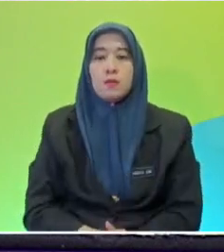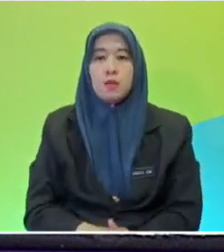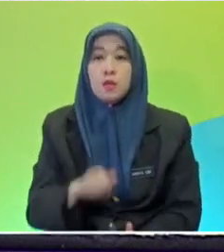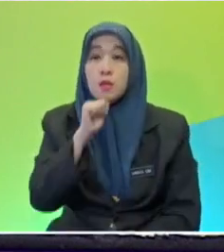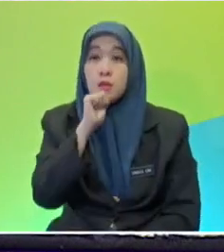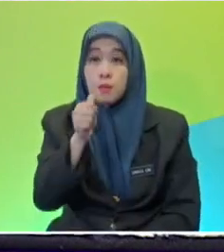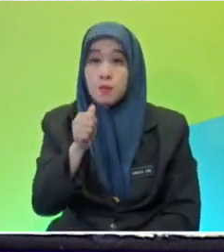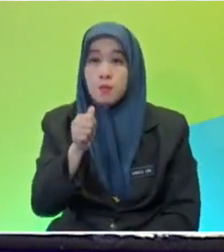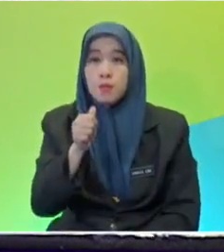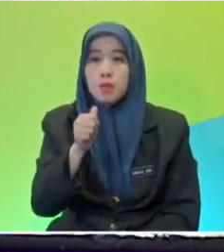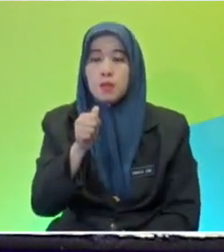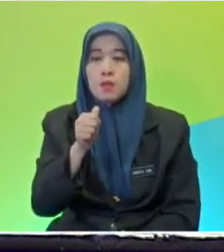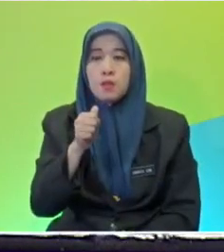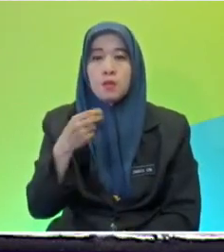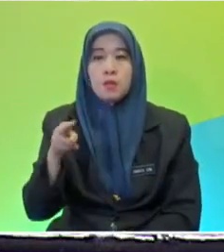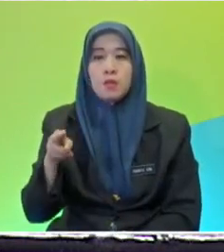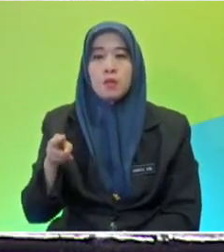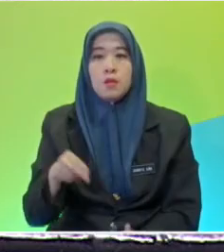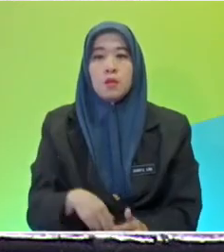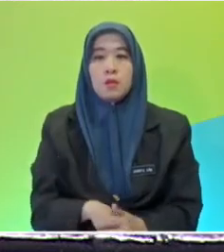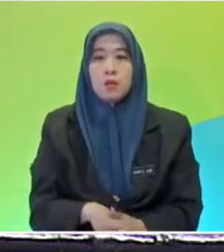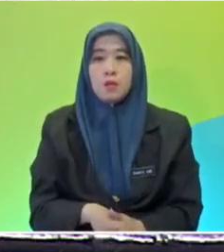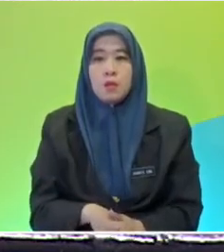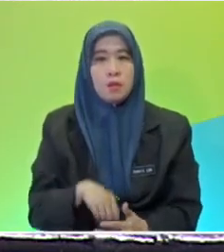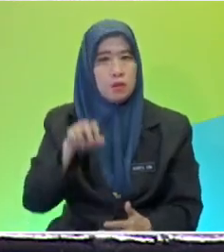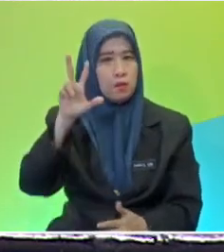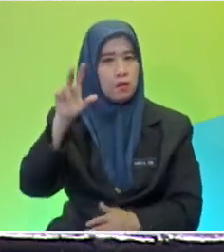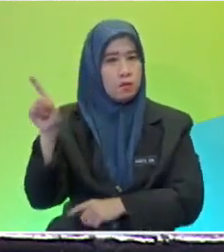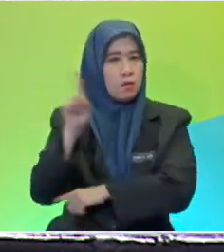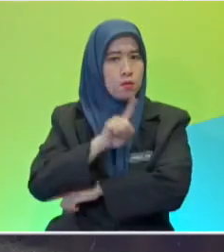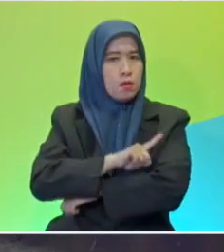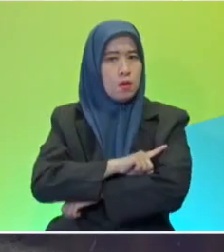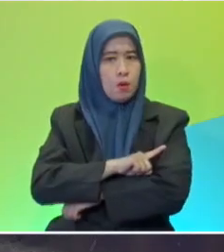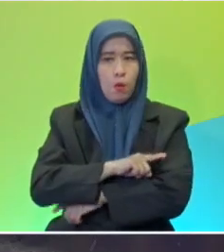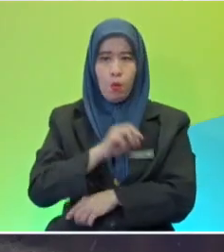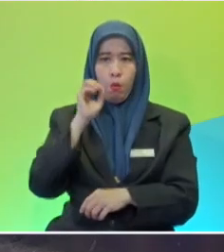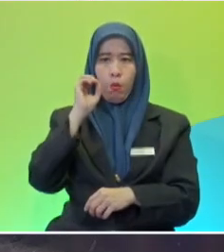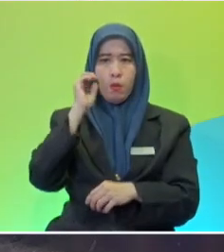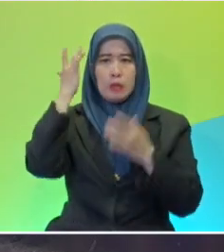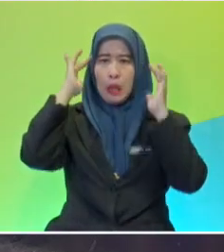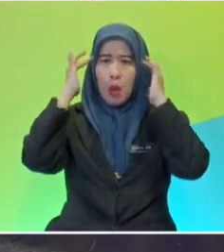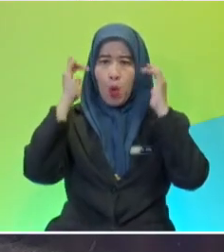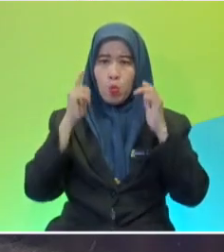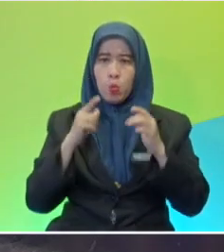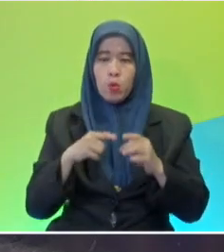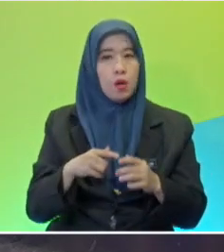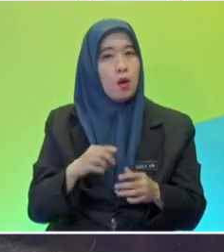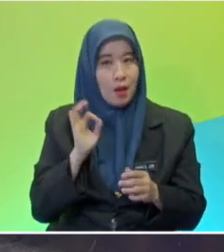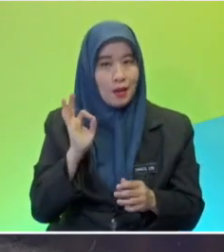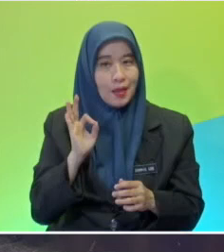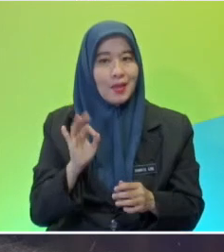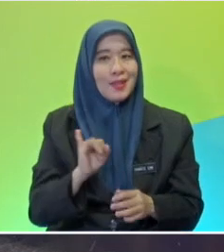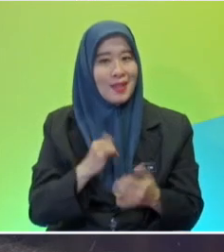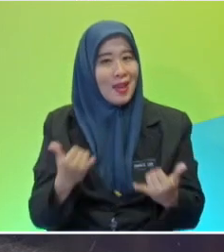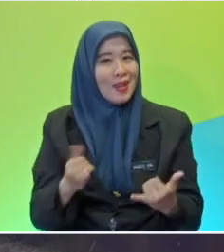Yeah. And these come from green peas. Oh, I didn't know that. Okay. Now I do.